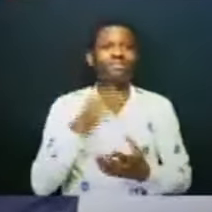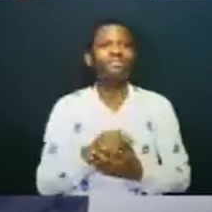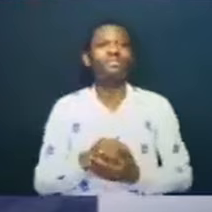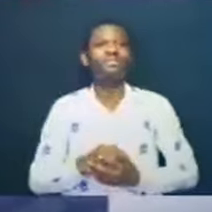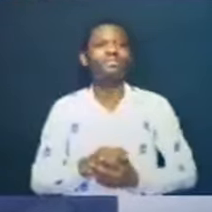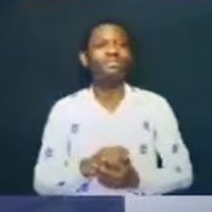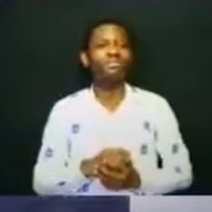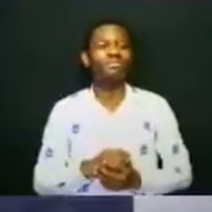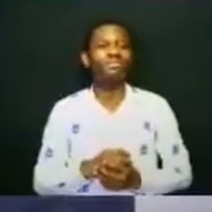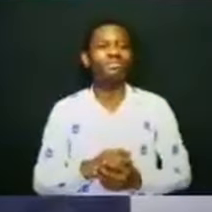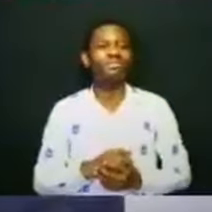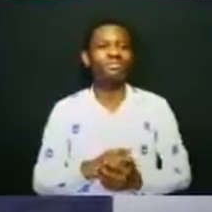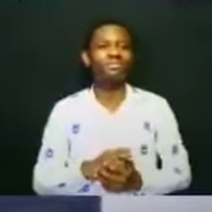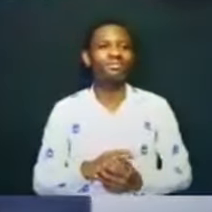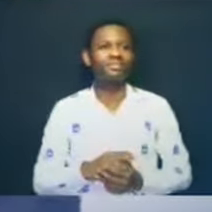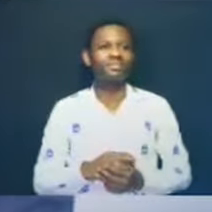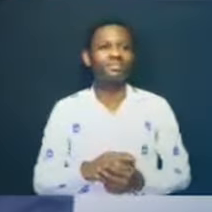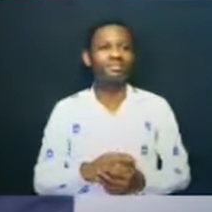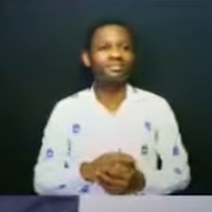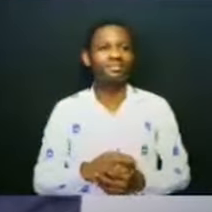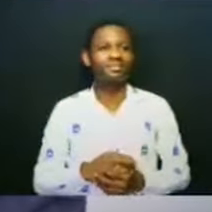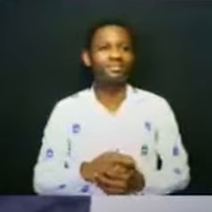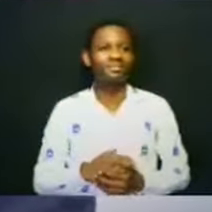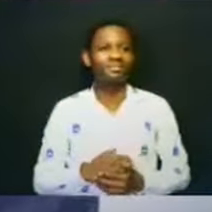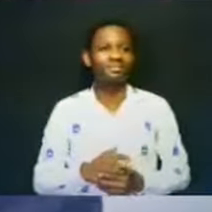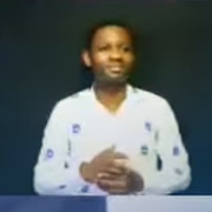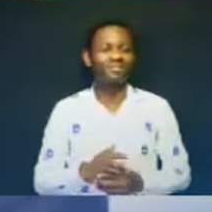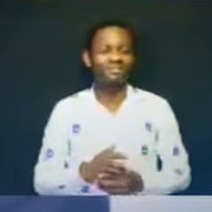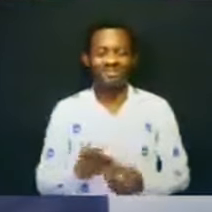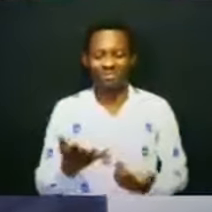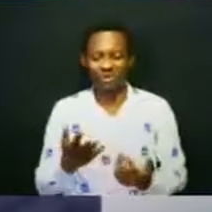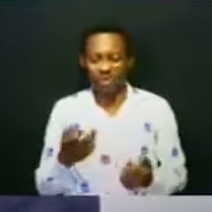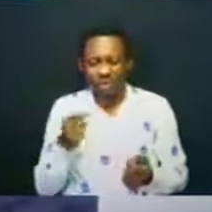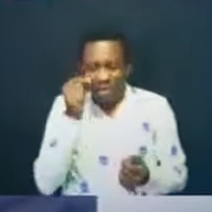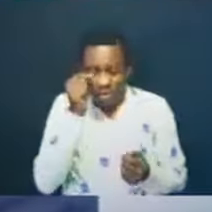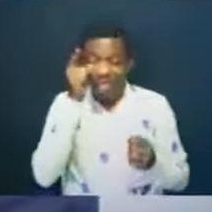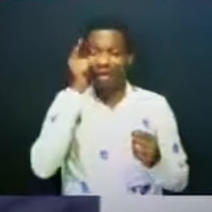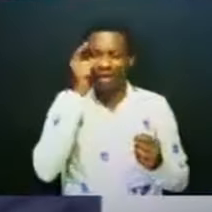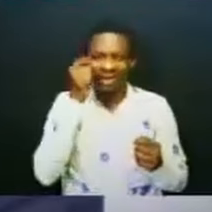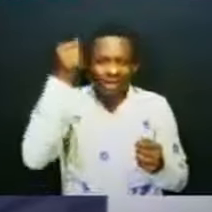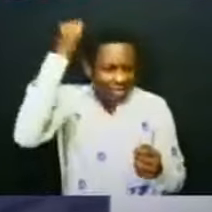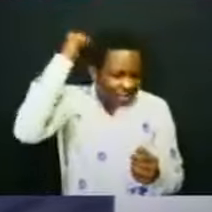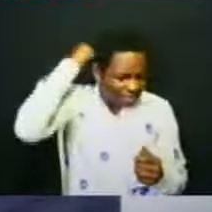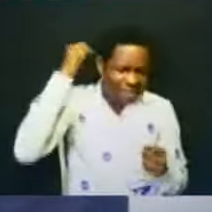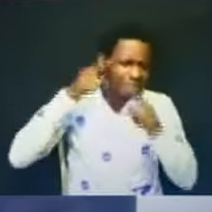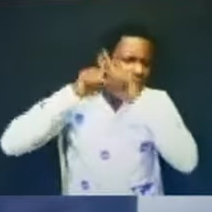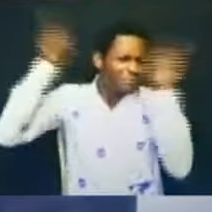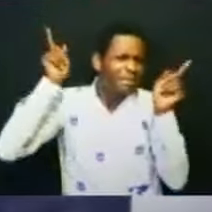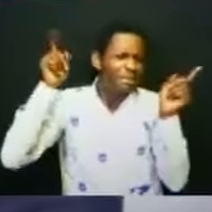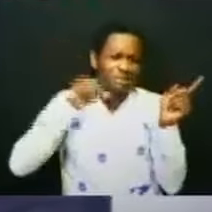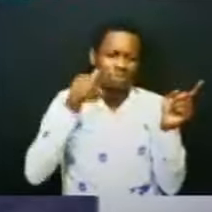enough." So before you realize, they have given you some shape. Tine ni ba ni hono sano na wayi ni e